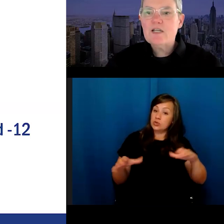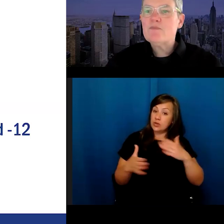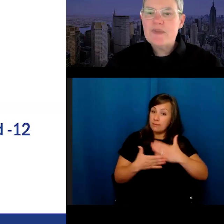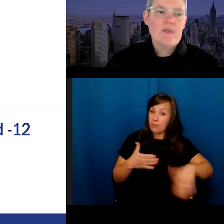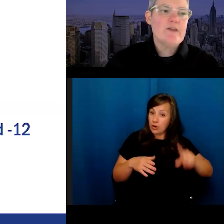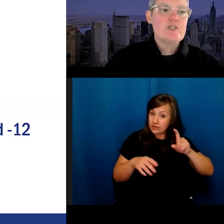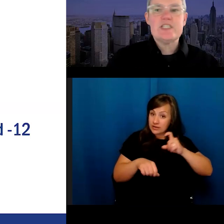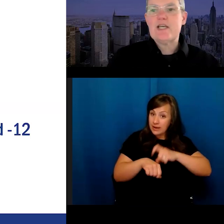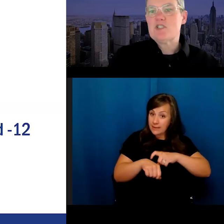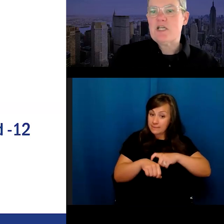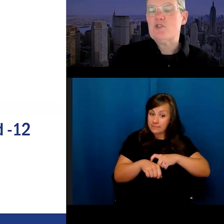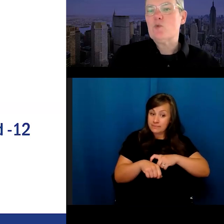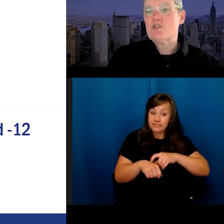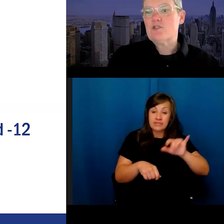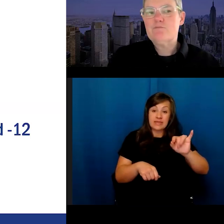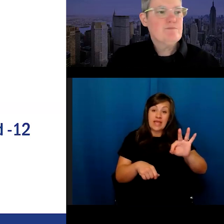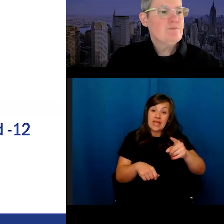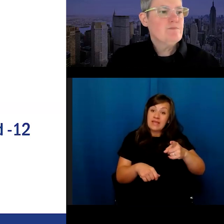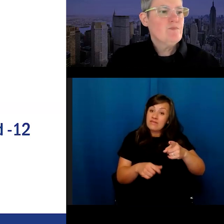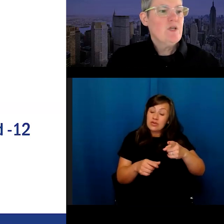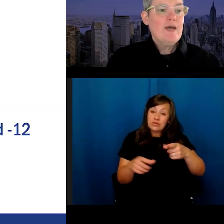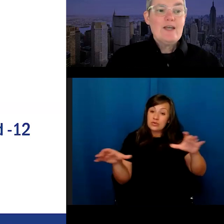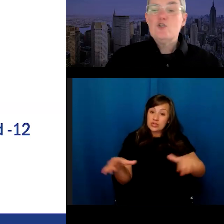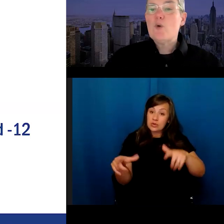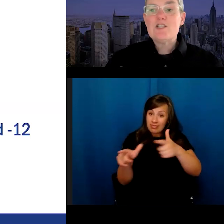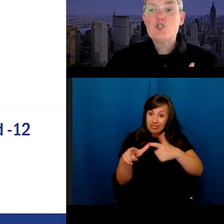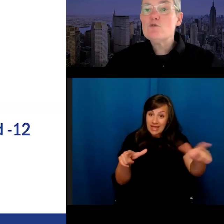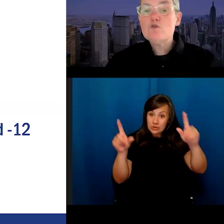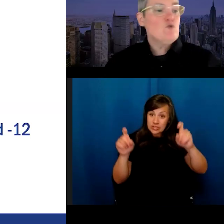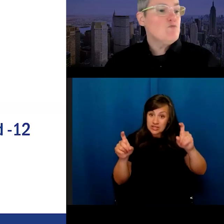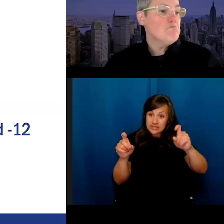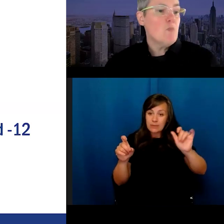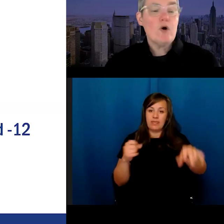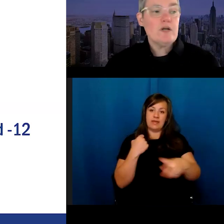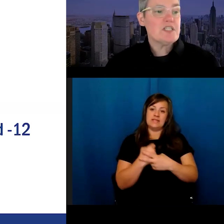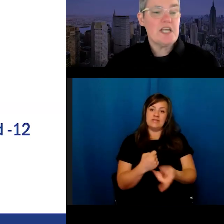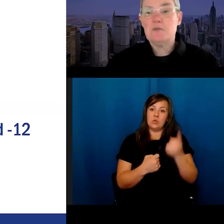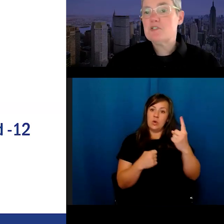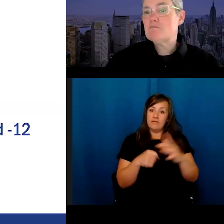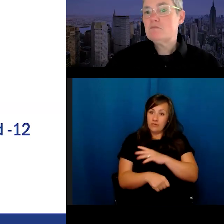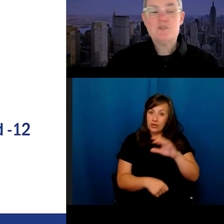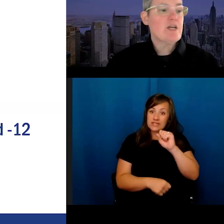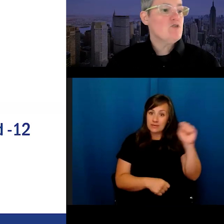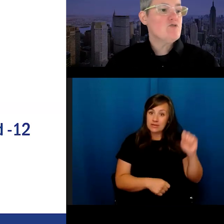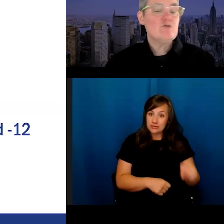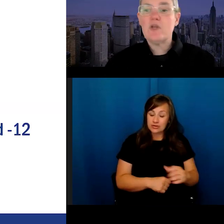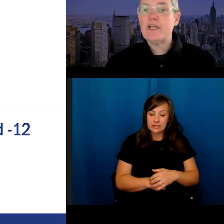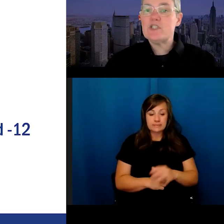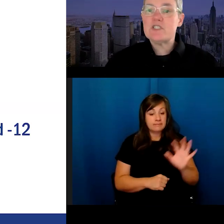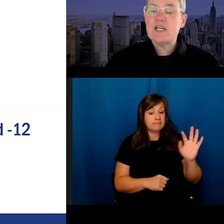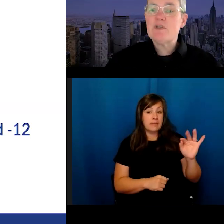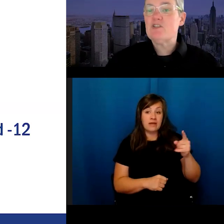language exam, that language exam just saved you 1 term. You add 2 more exams. Say you